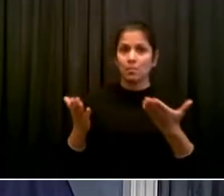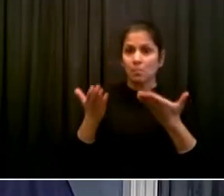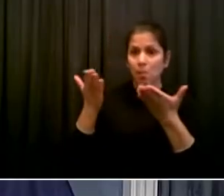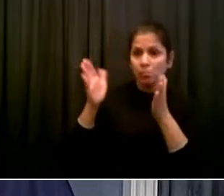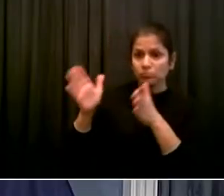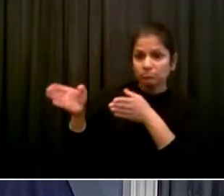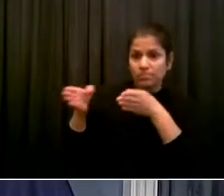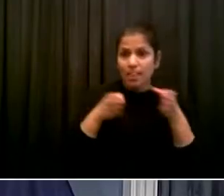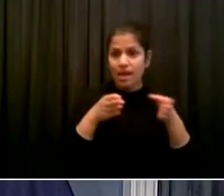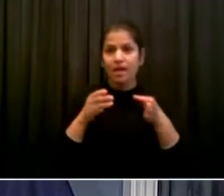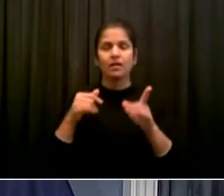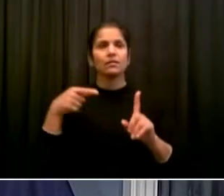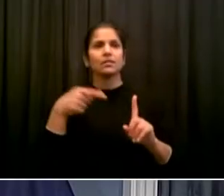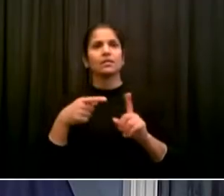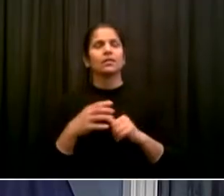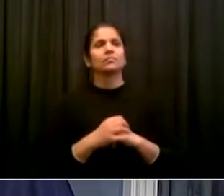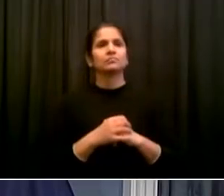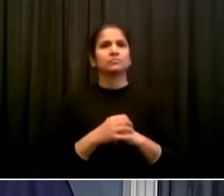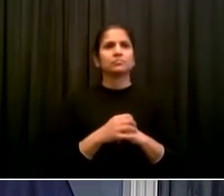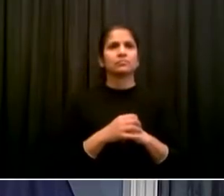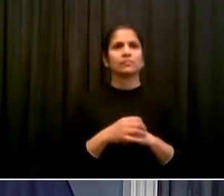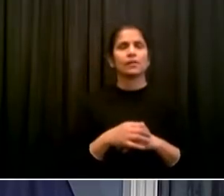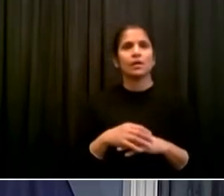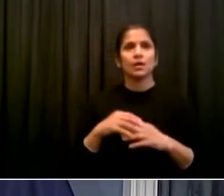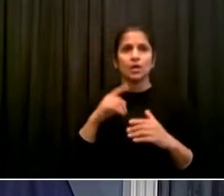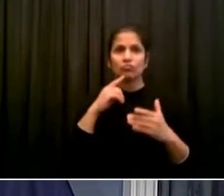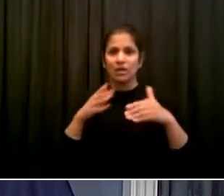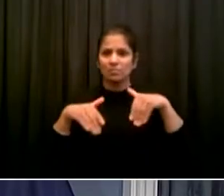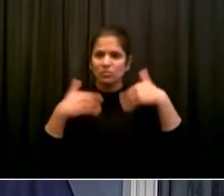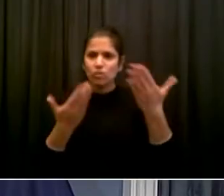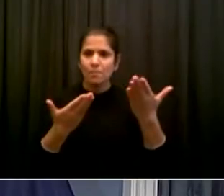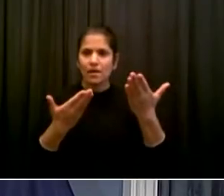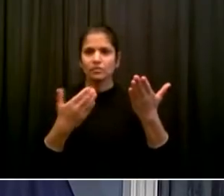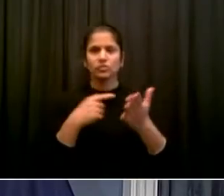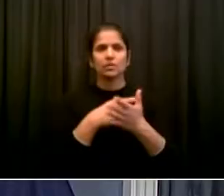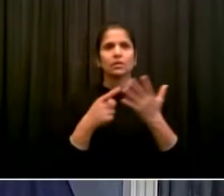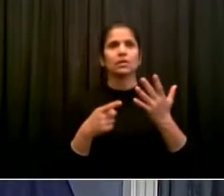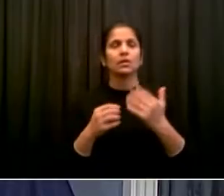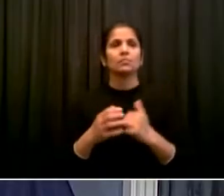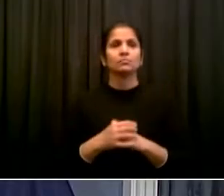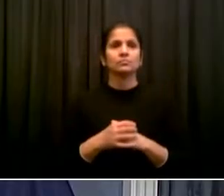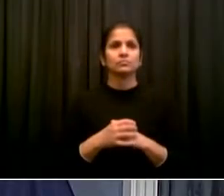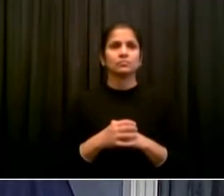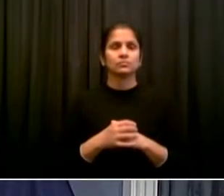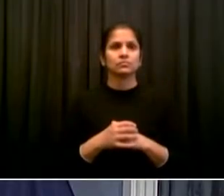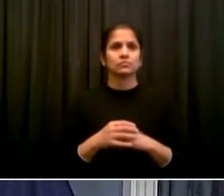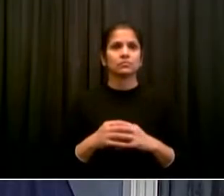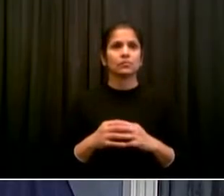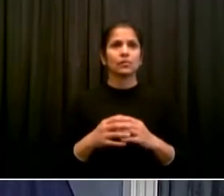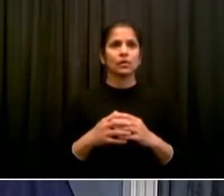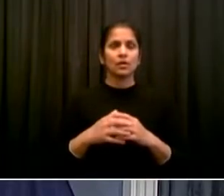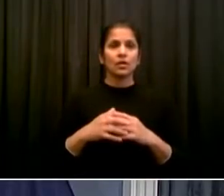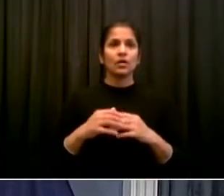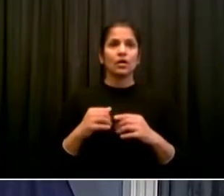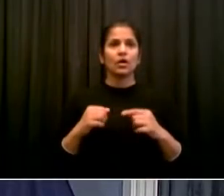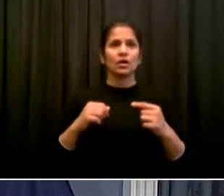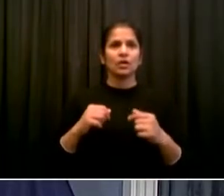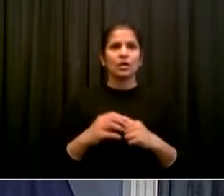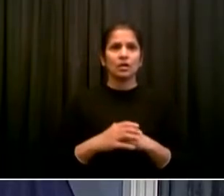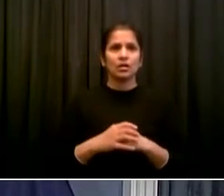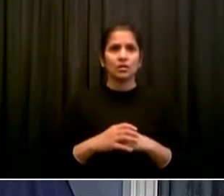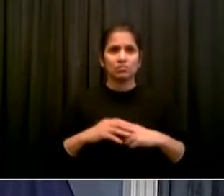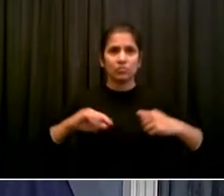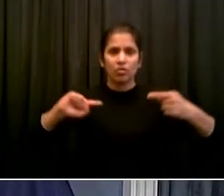that I believe not only chart a path forward, but acknowledge the harms and the hurt that make a new path forward